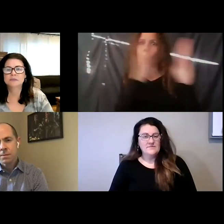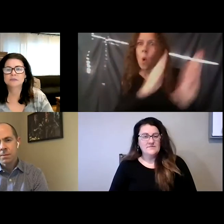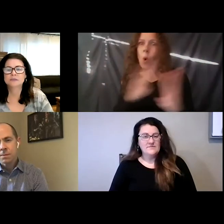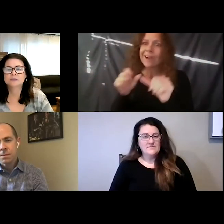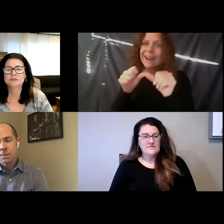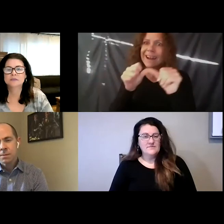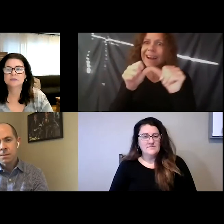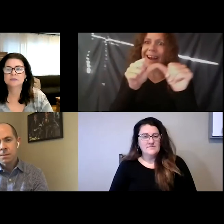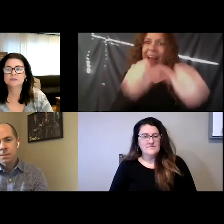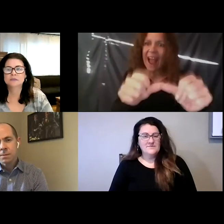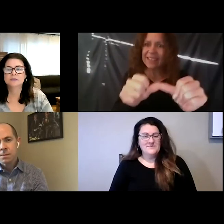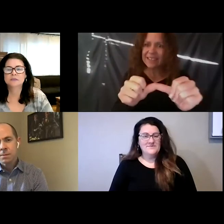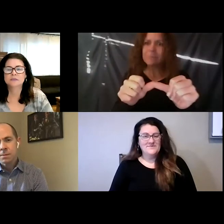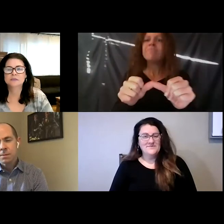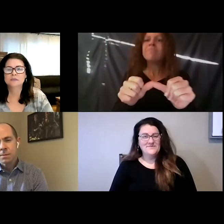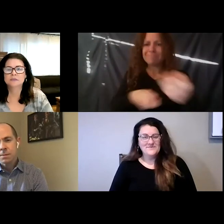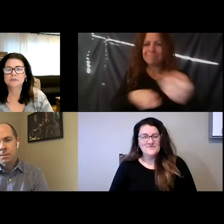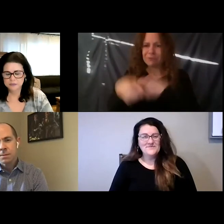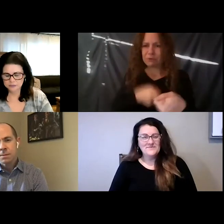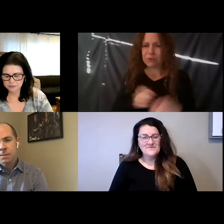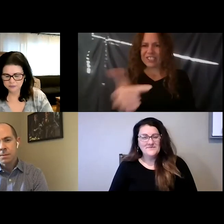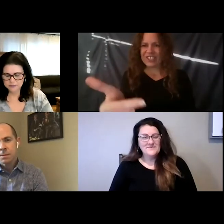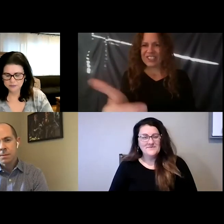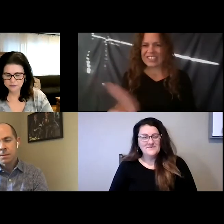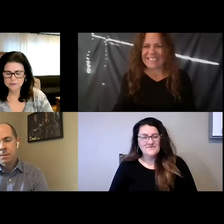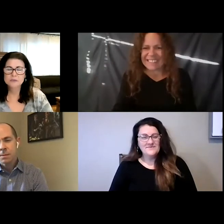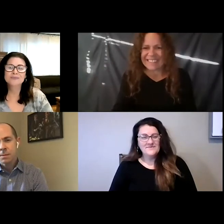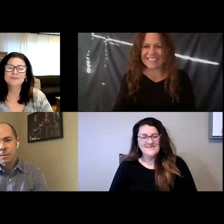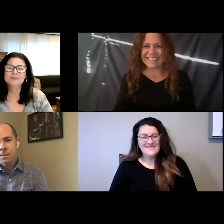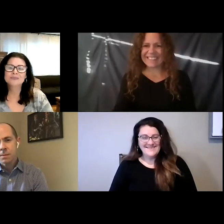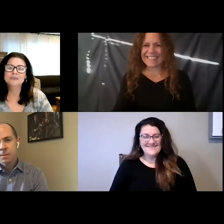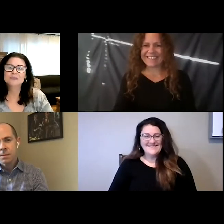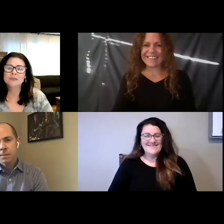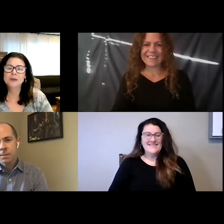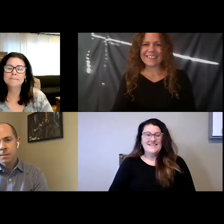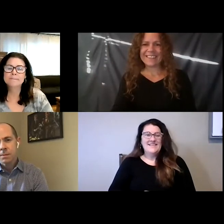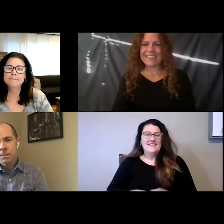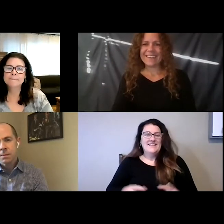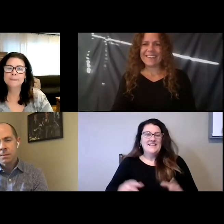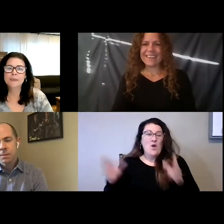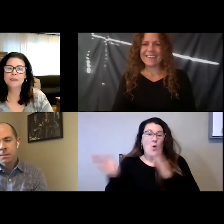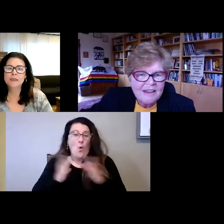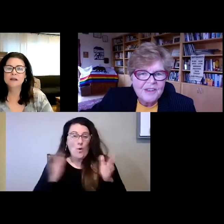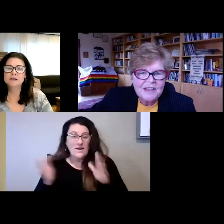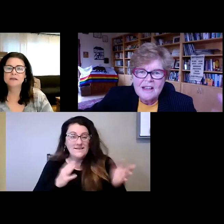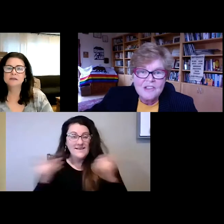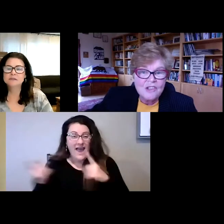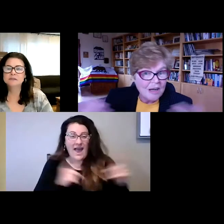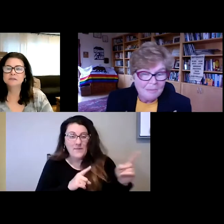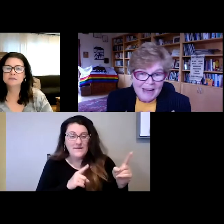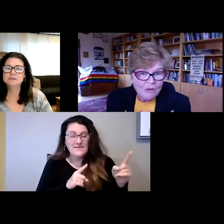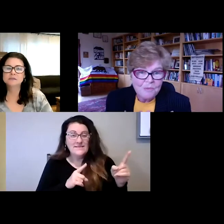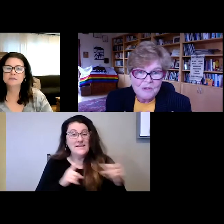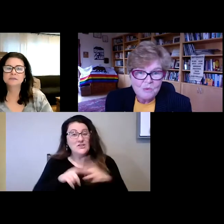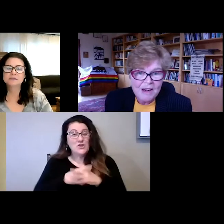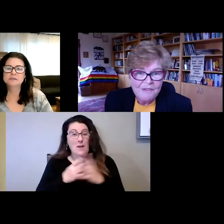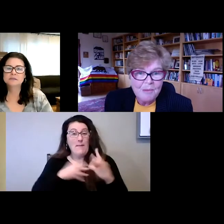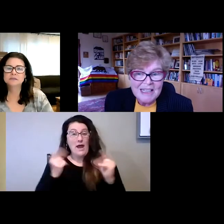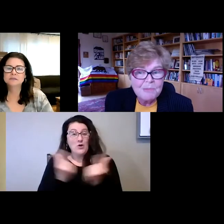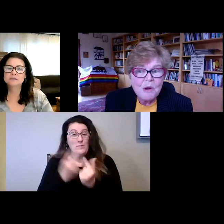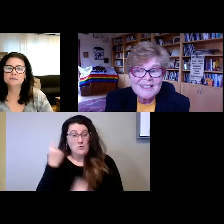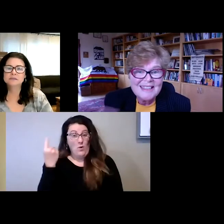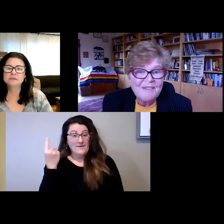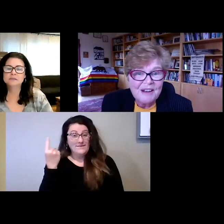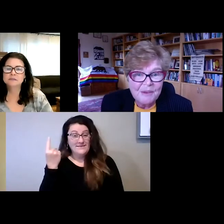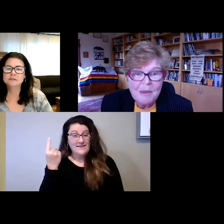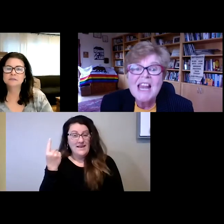I spoke at 7 resistance groups after the Women's March. There was this flurry of organizations that got started. My group was one of them.